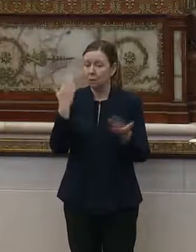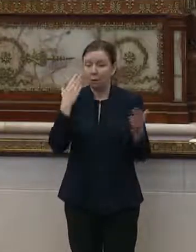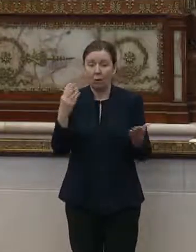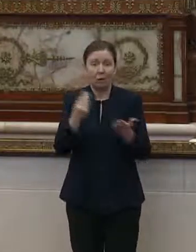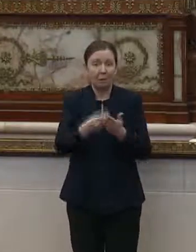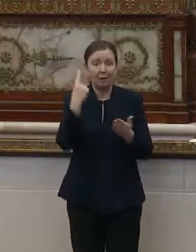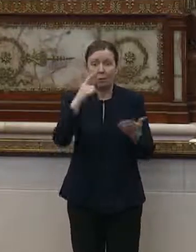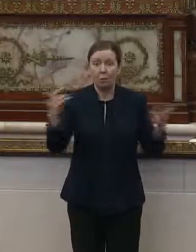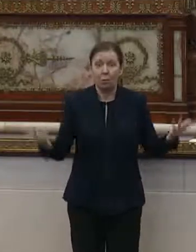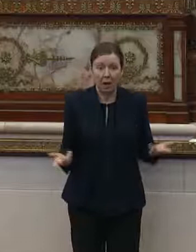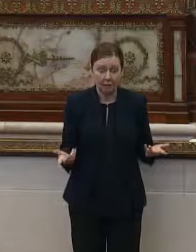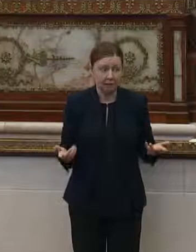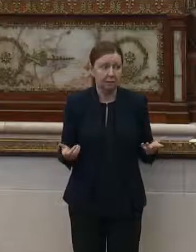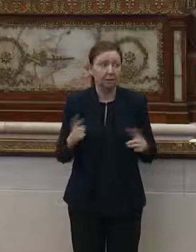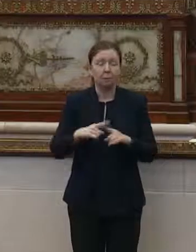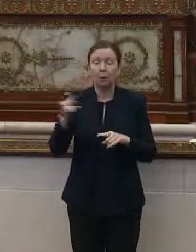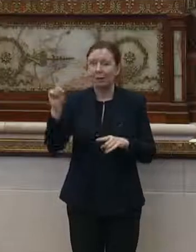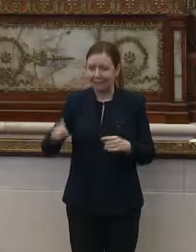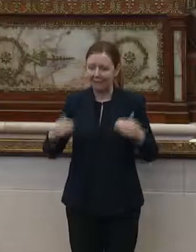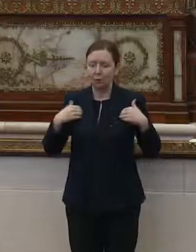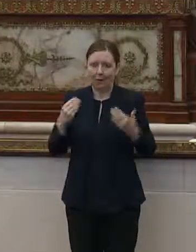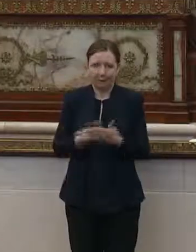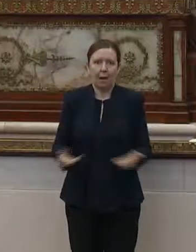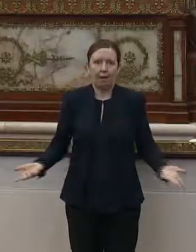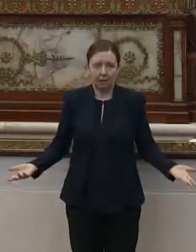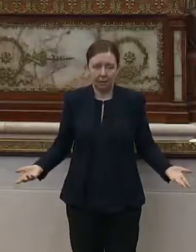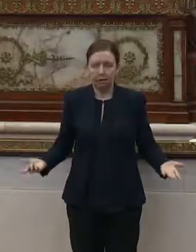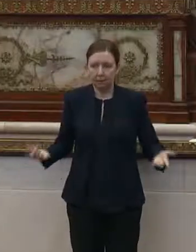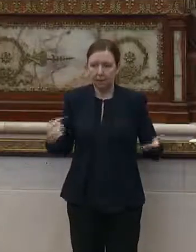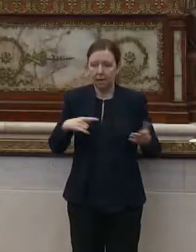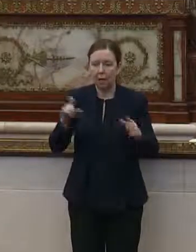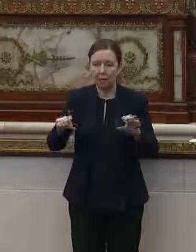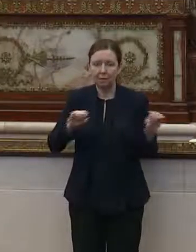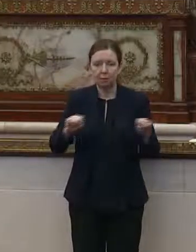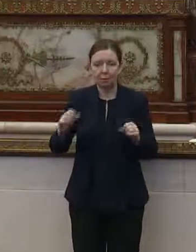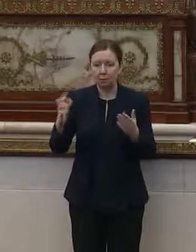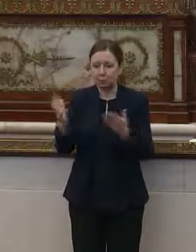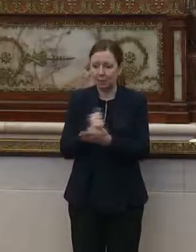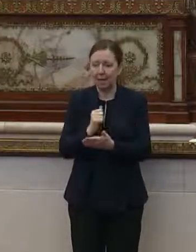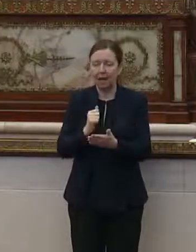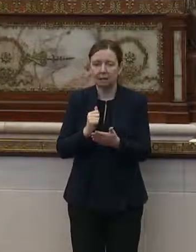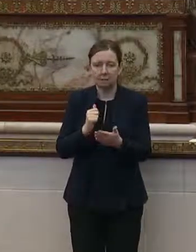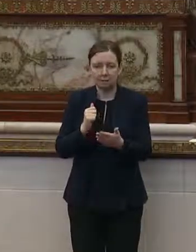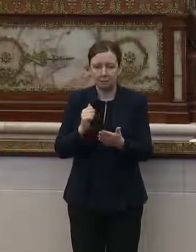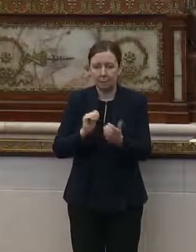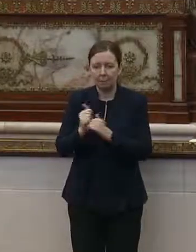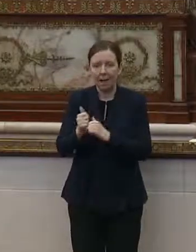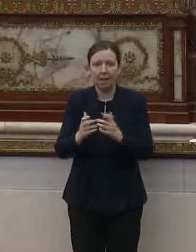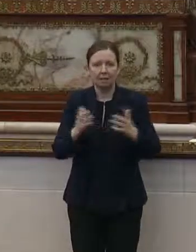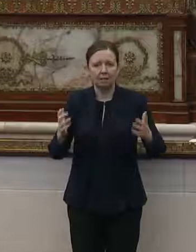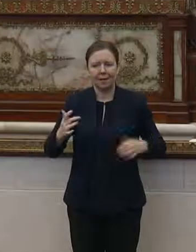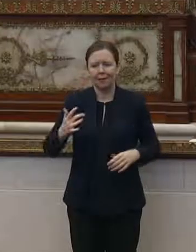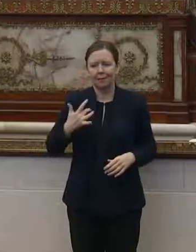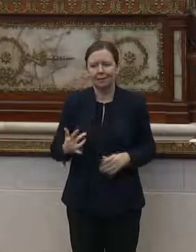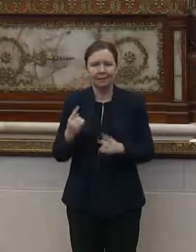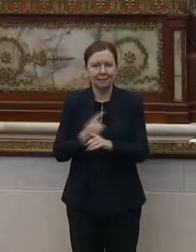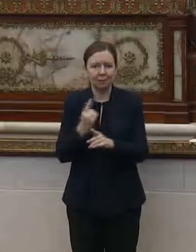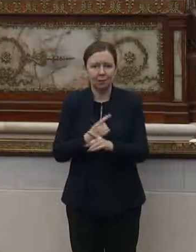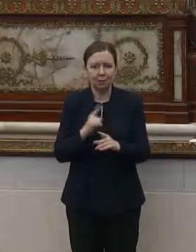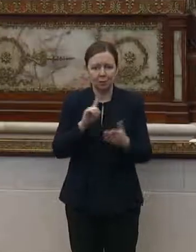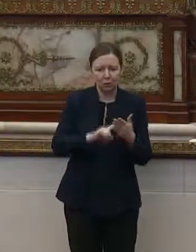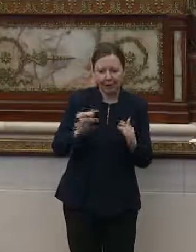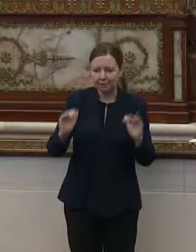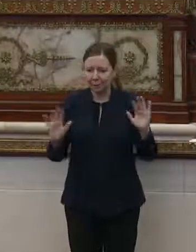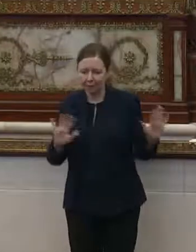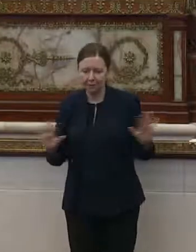is for. We just need to have it, and we need to be able to get past a lot of the typical checks and